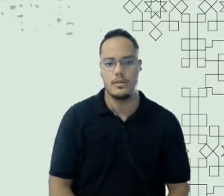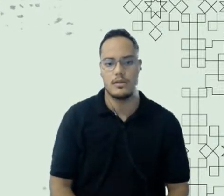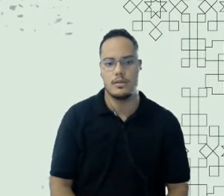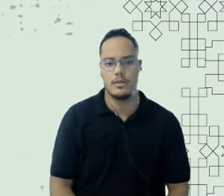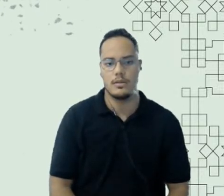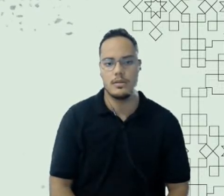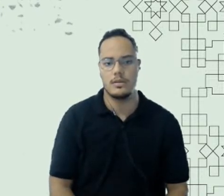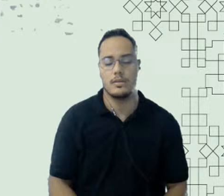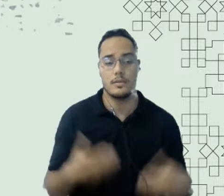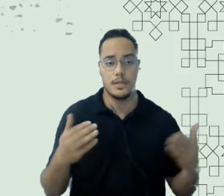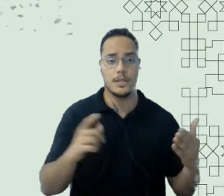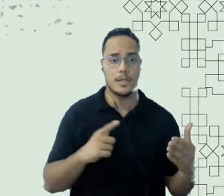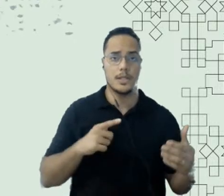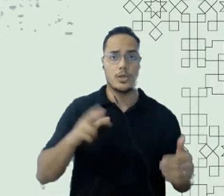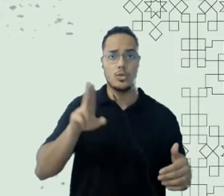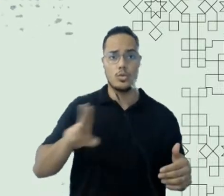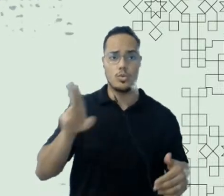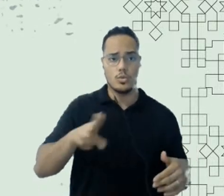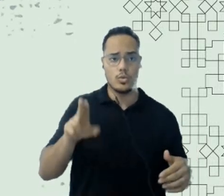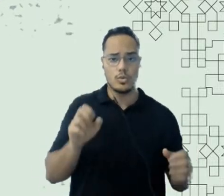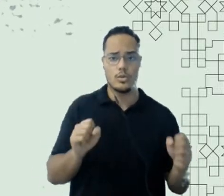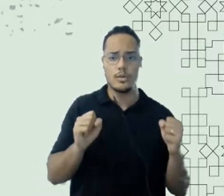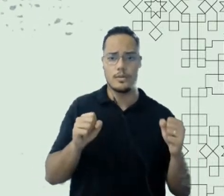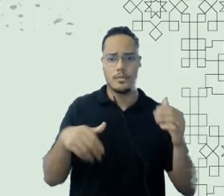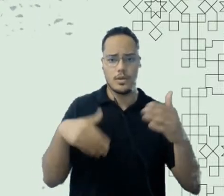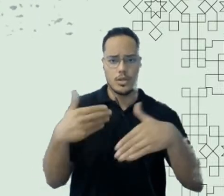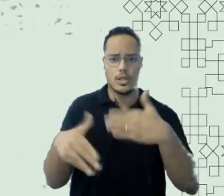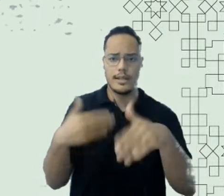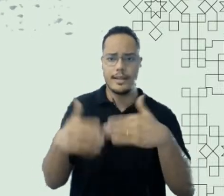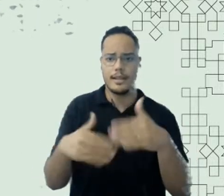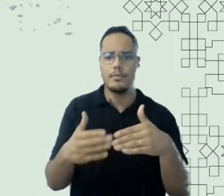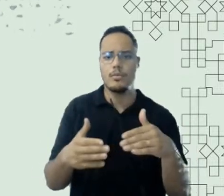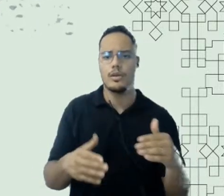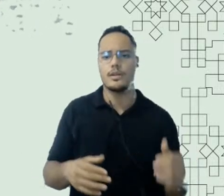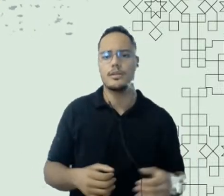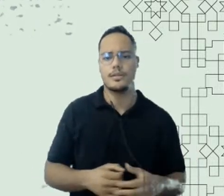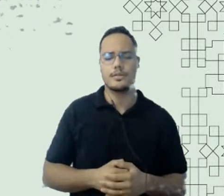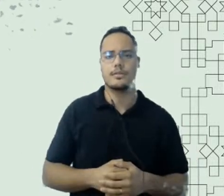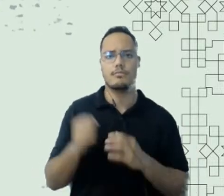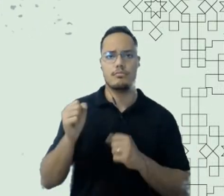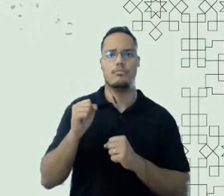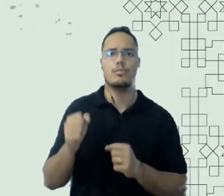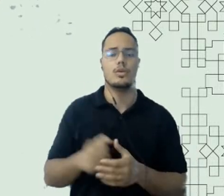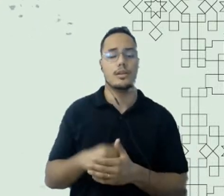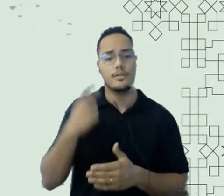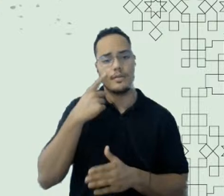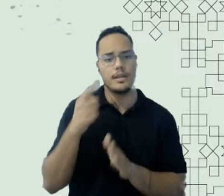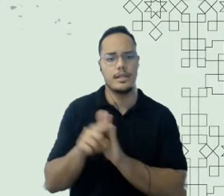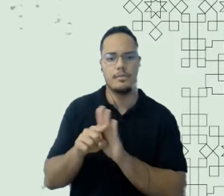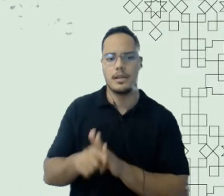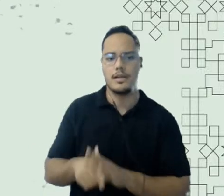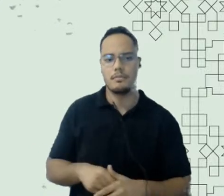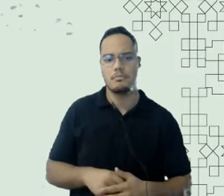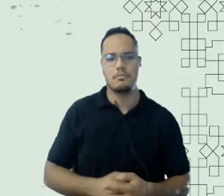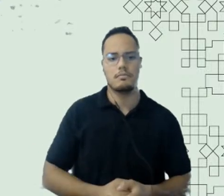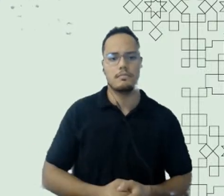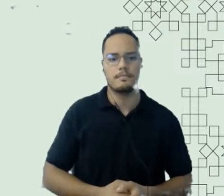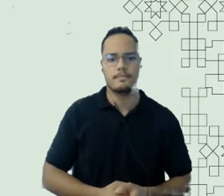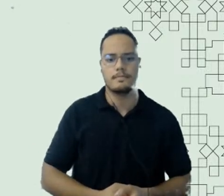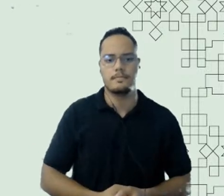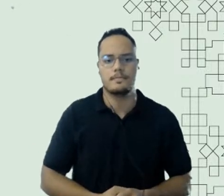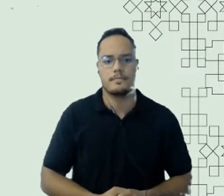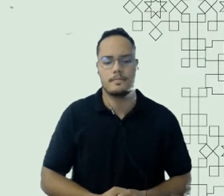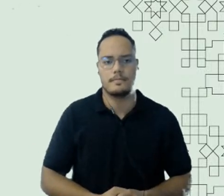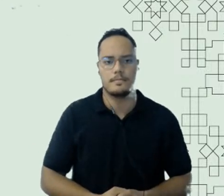of efforts before upload to check whether it's really infringement. the first thing is that